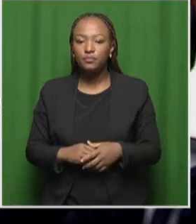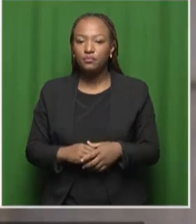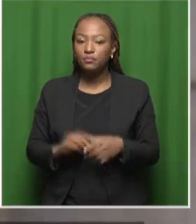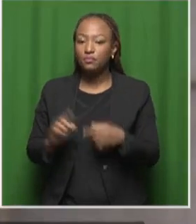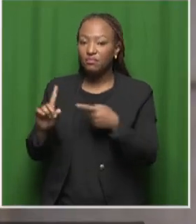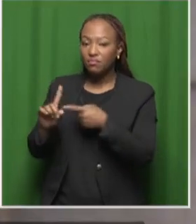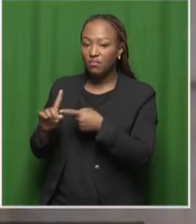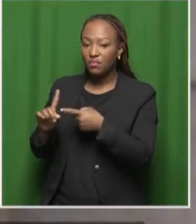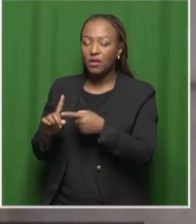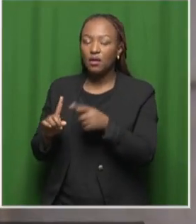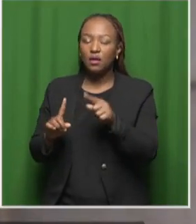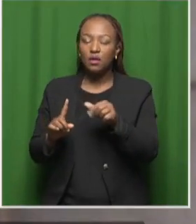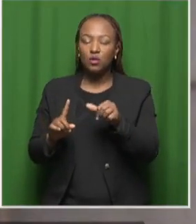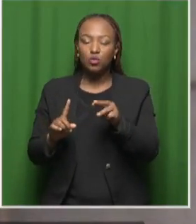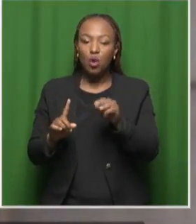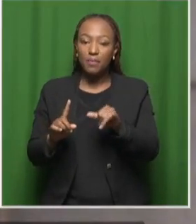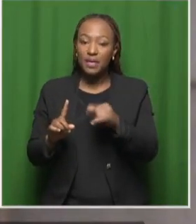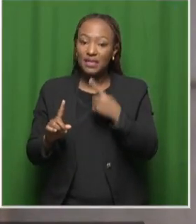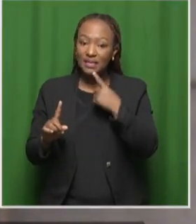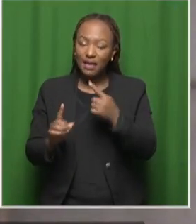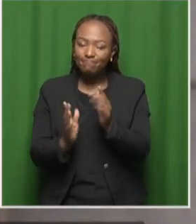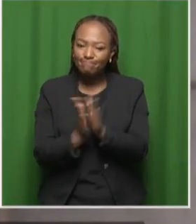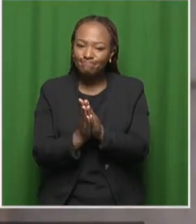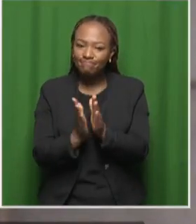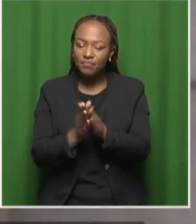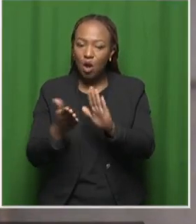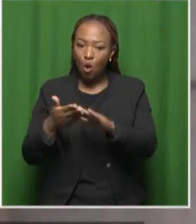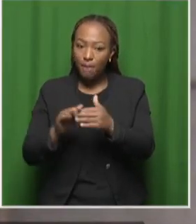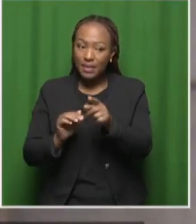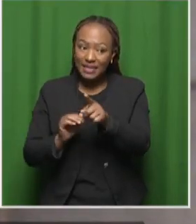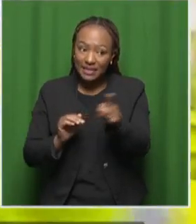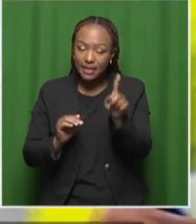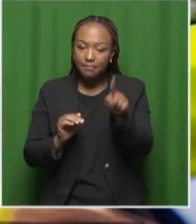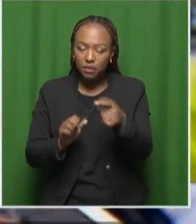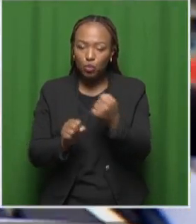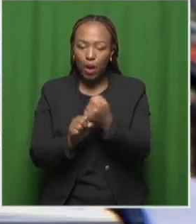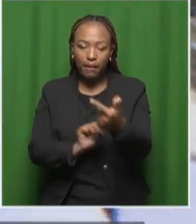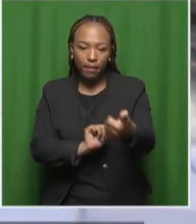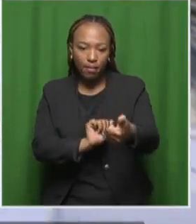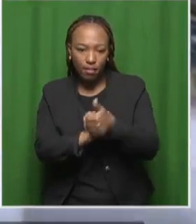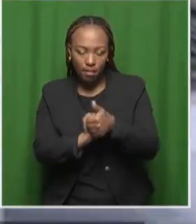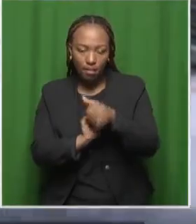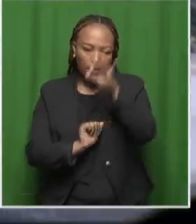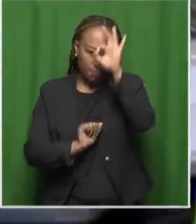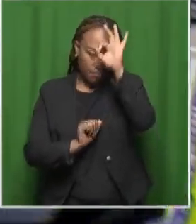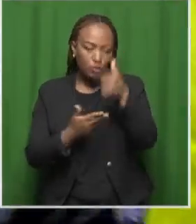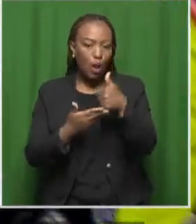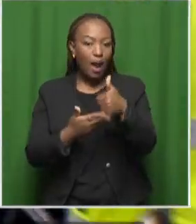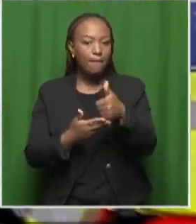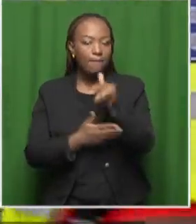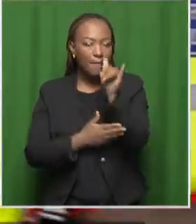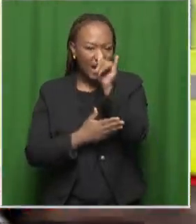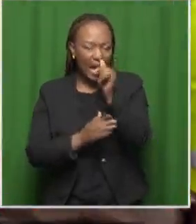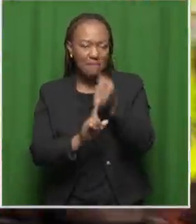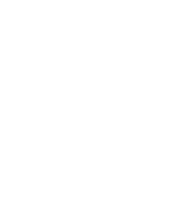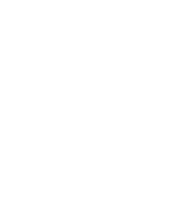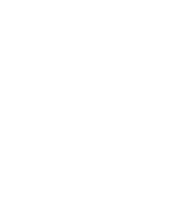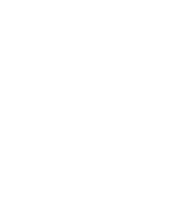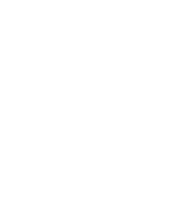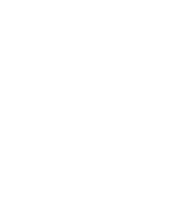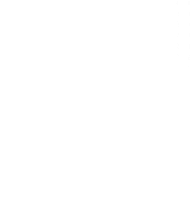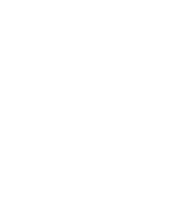with law enforcement agencies to combat crime in the province. Lerato Makula, SABC News in Johannesburg.